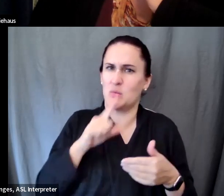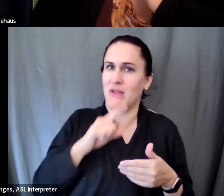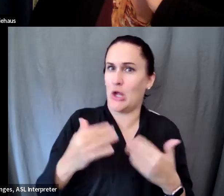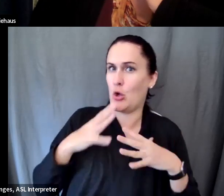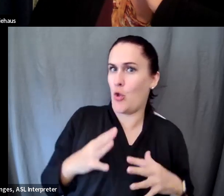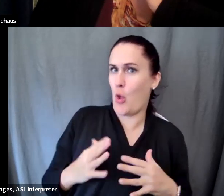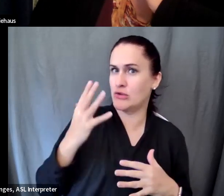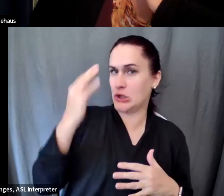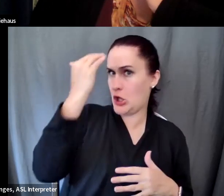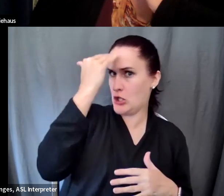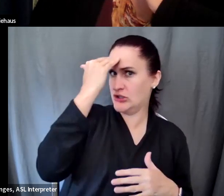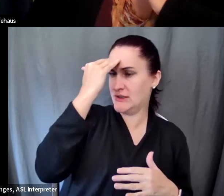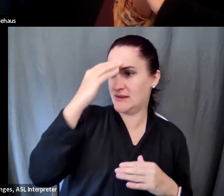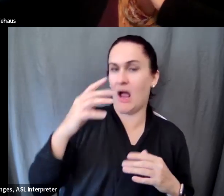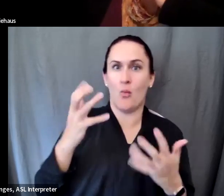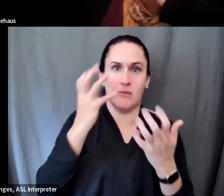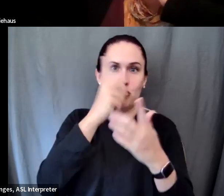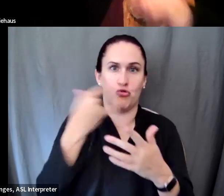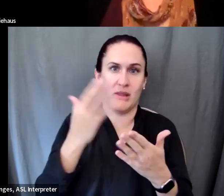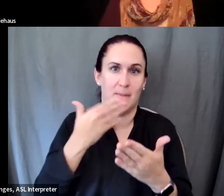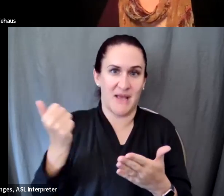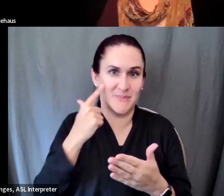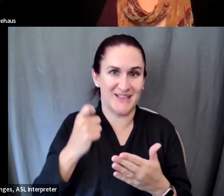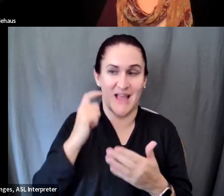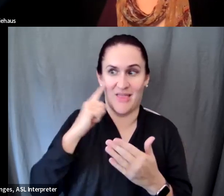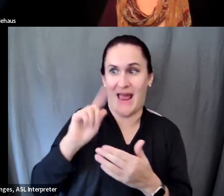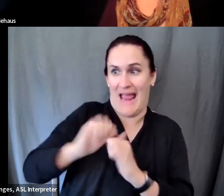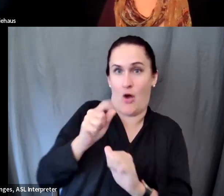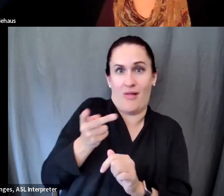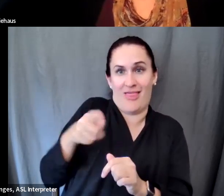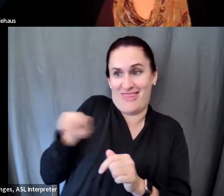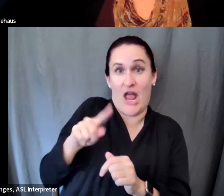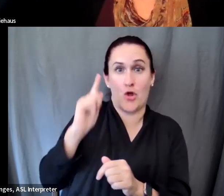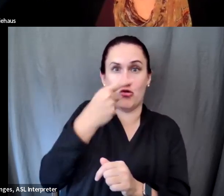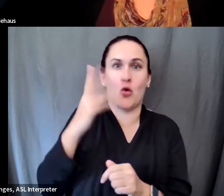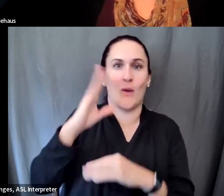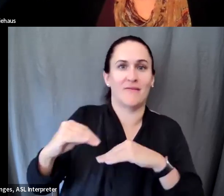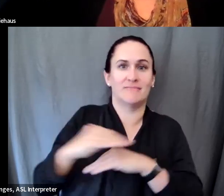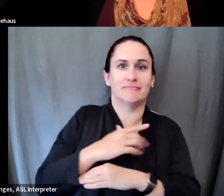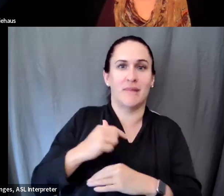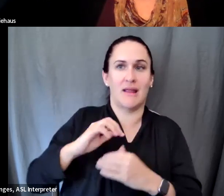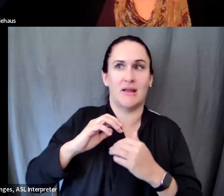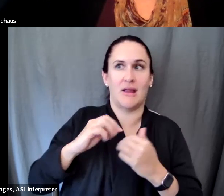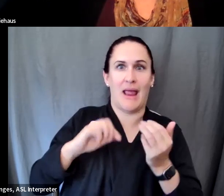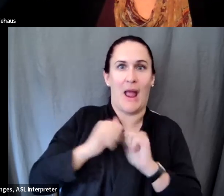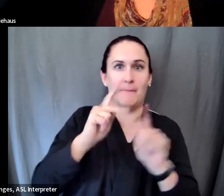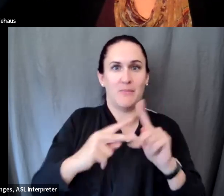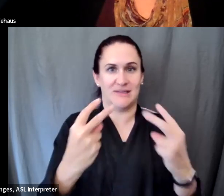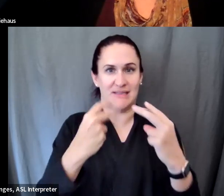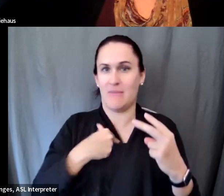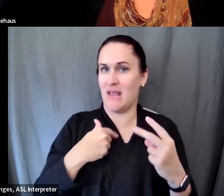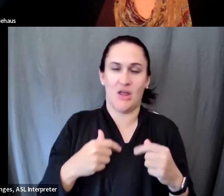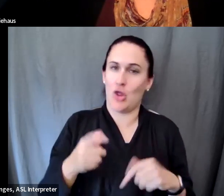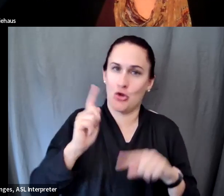always to look their best, because I thought that how they looked was a reflection on me. I would not let them walk around with